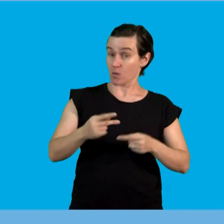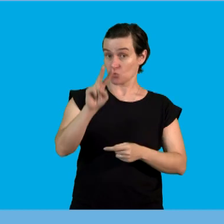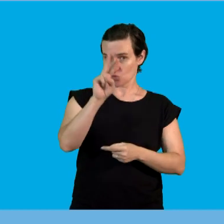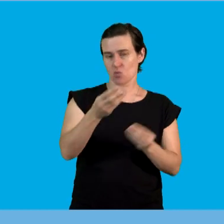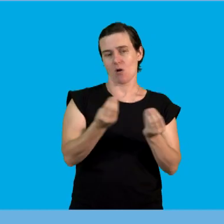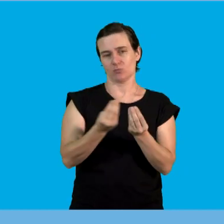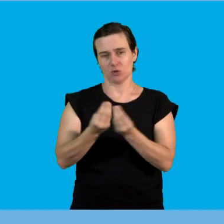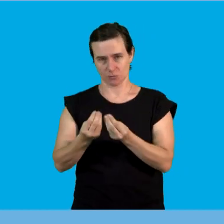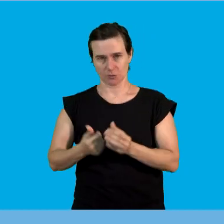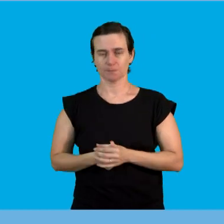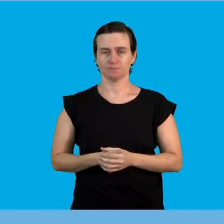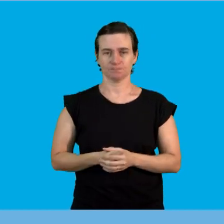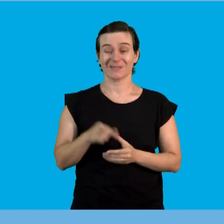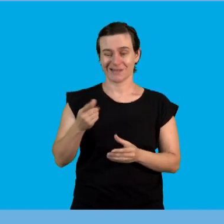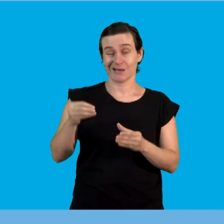objects